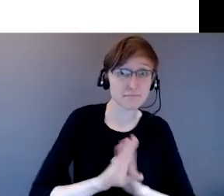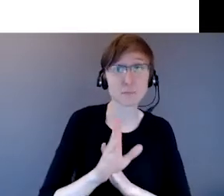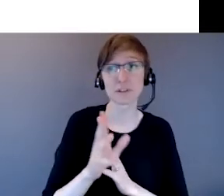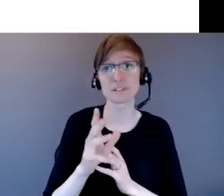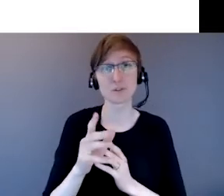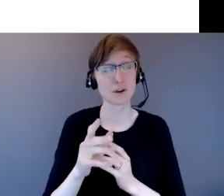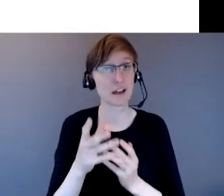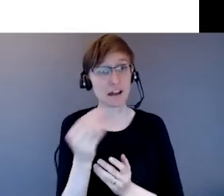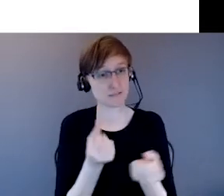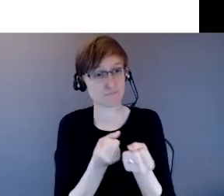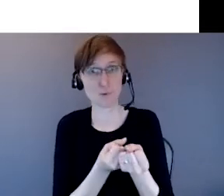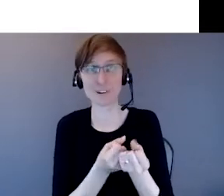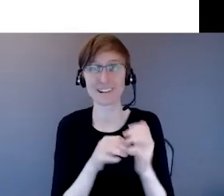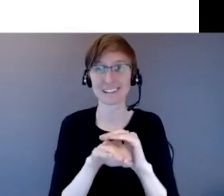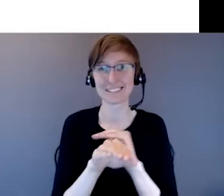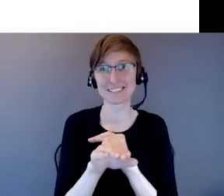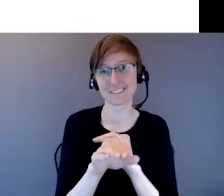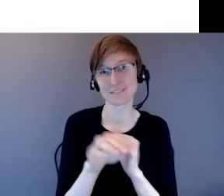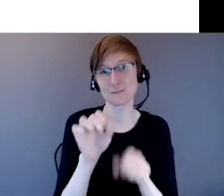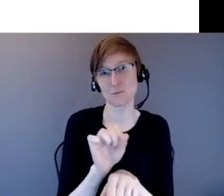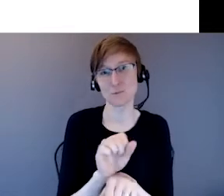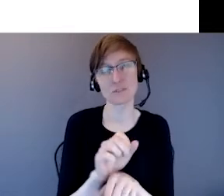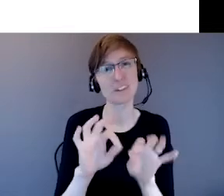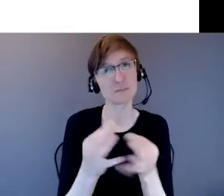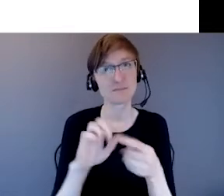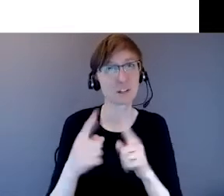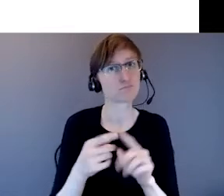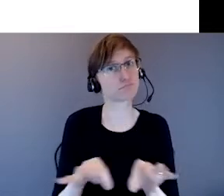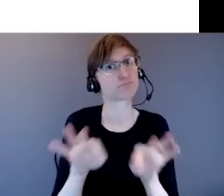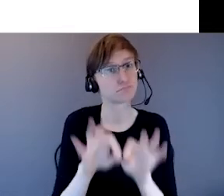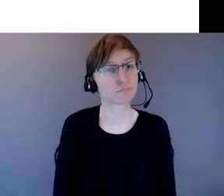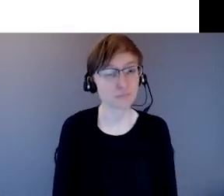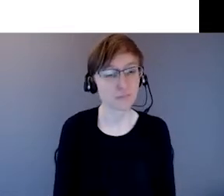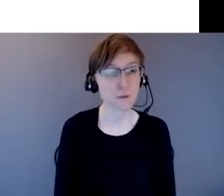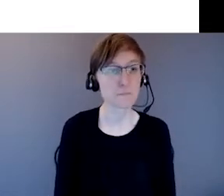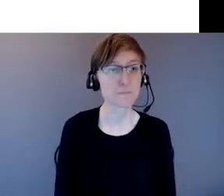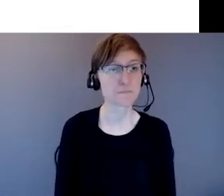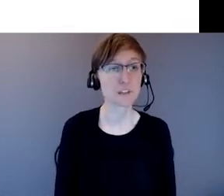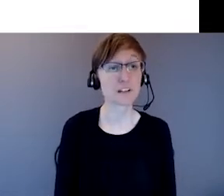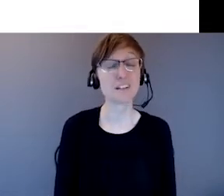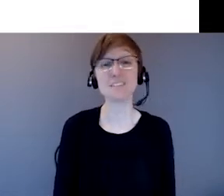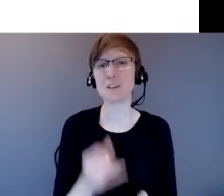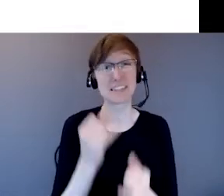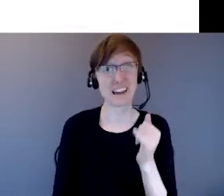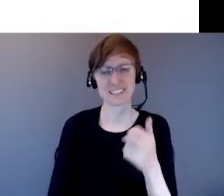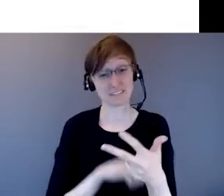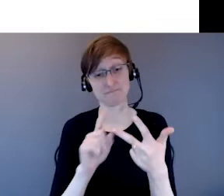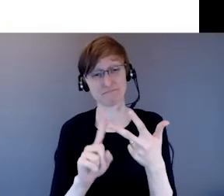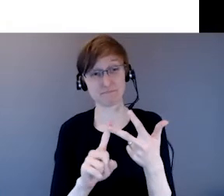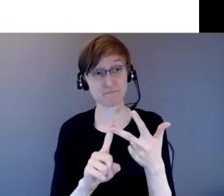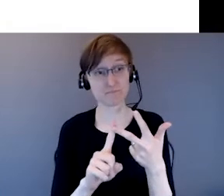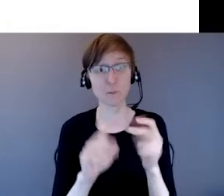So our last pillar are organizational factors. This can be broken down into three categories: policy and procedure, programs and